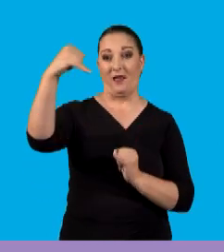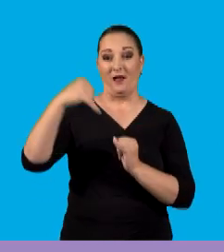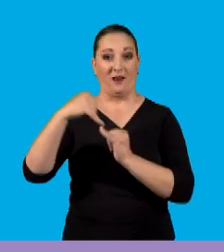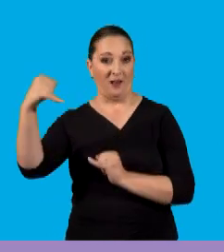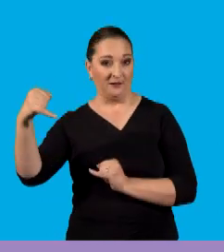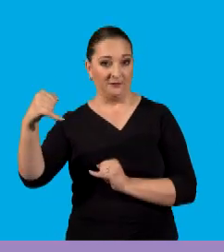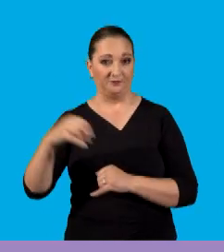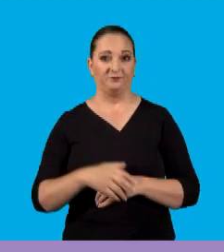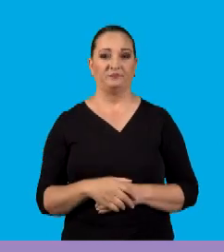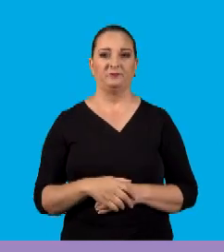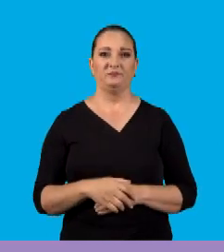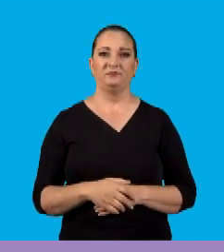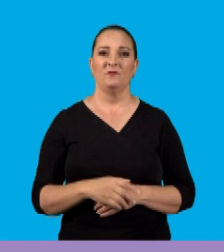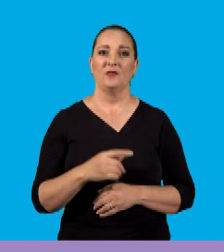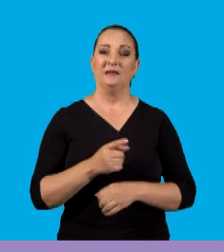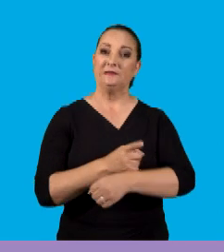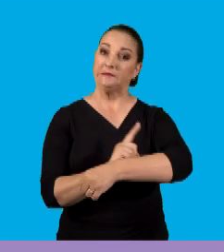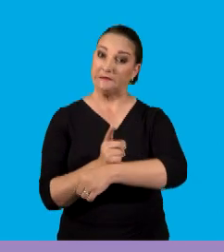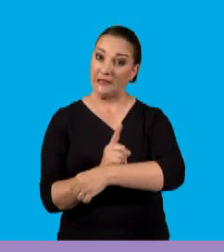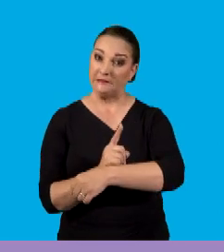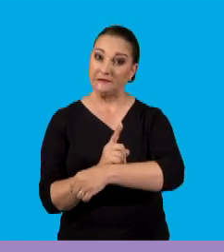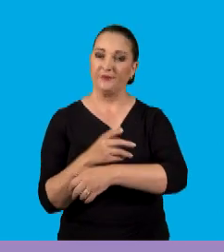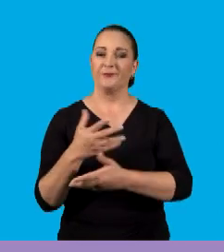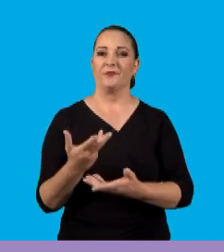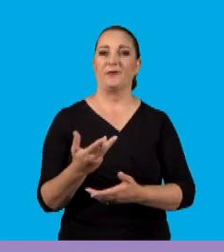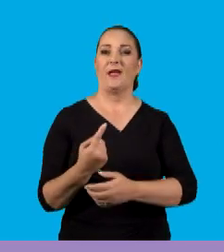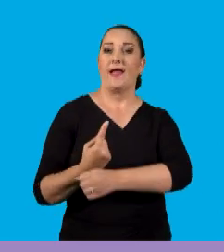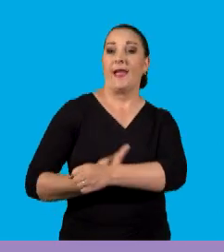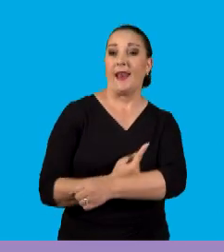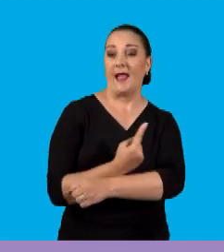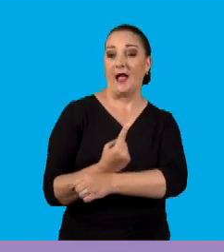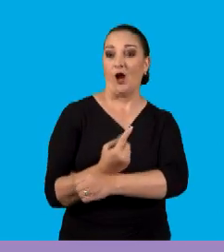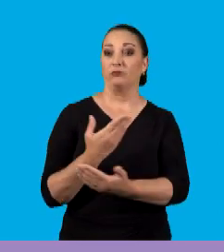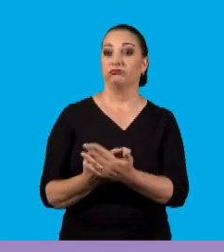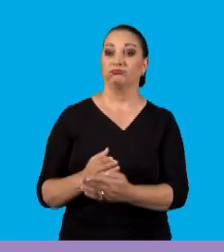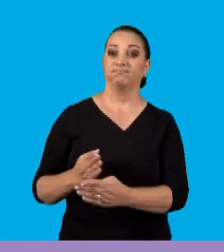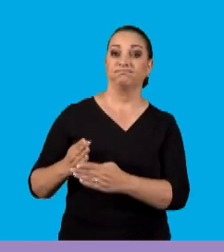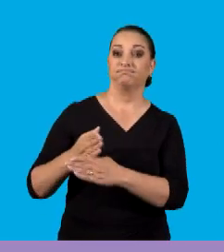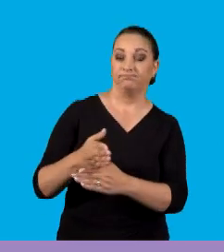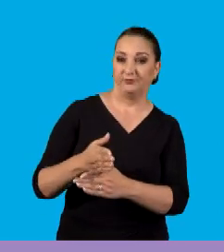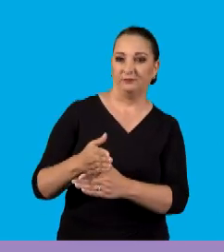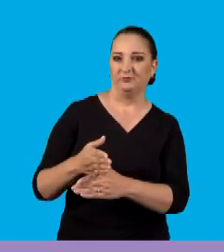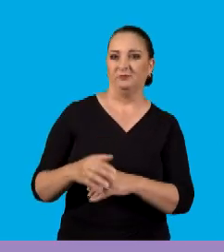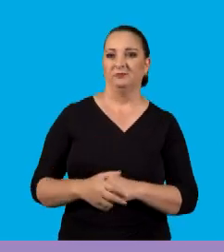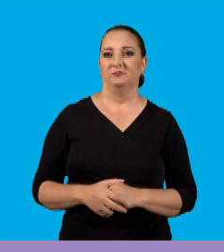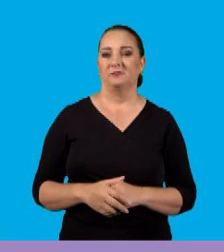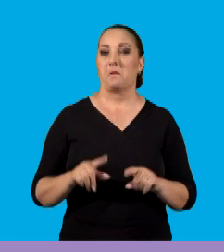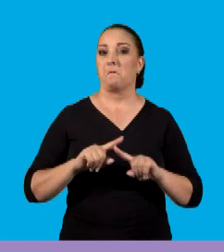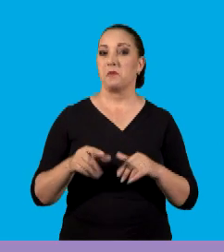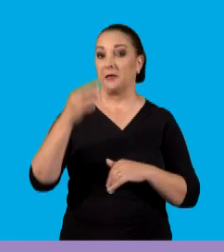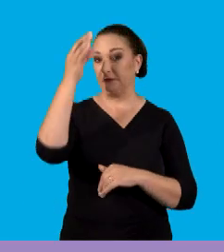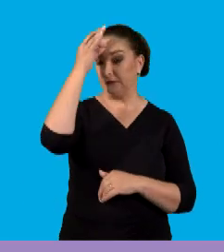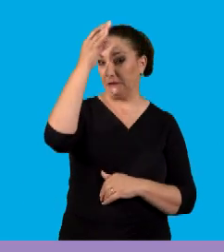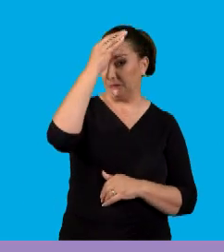at those three lines, you would see that the second arm and the hour arm intersect. However,